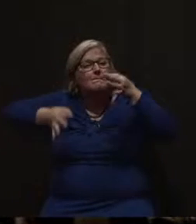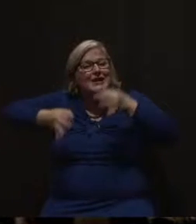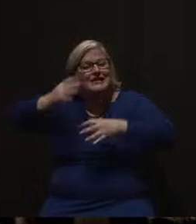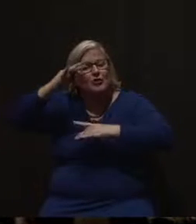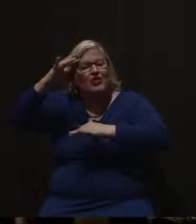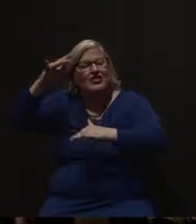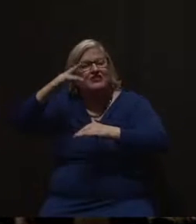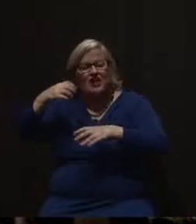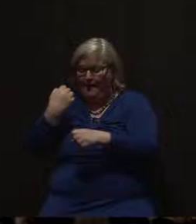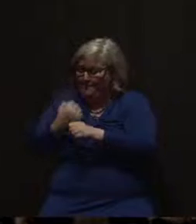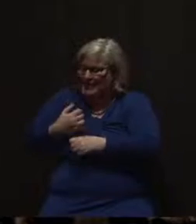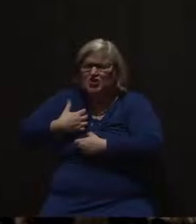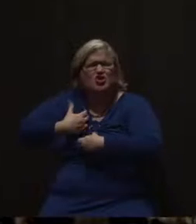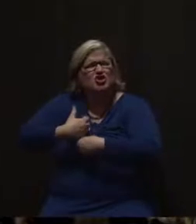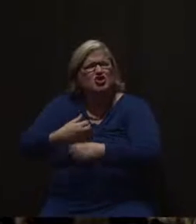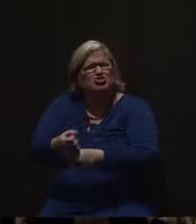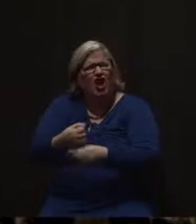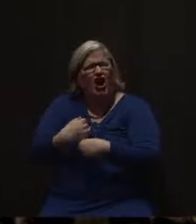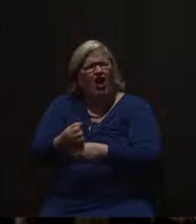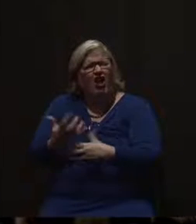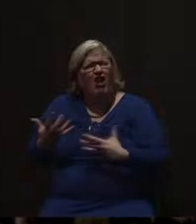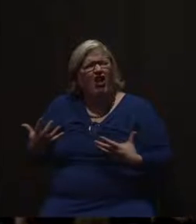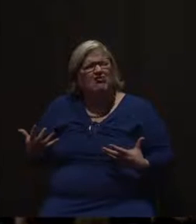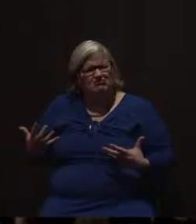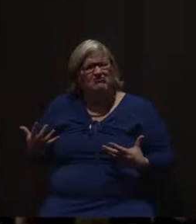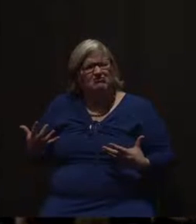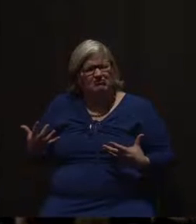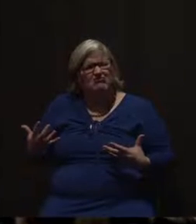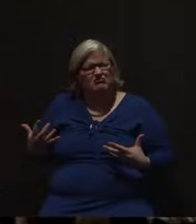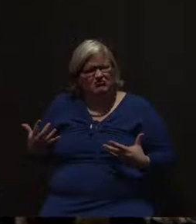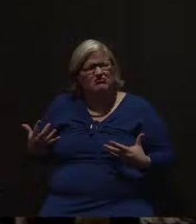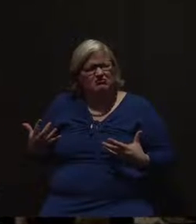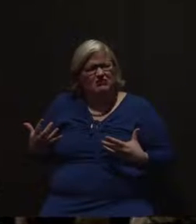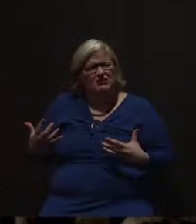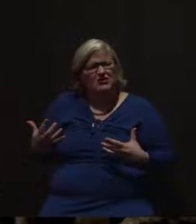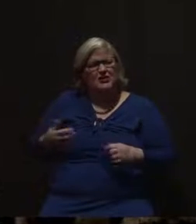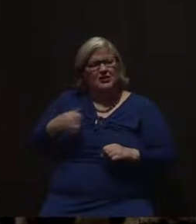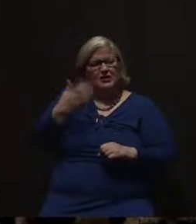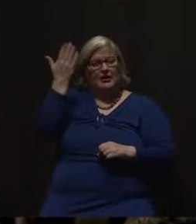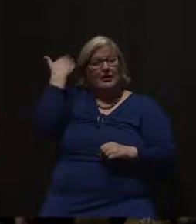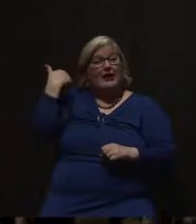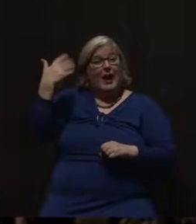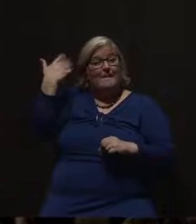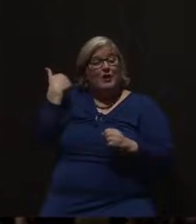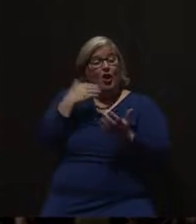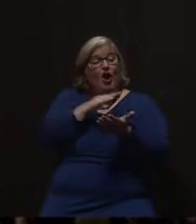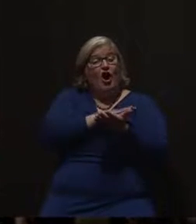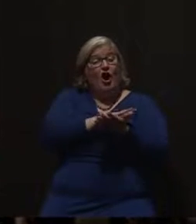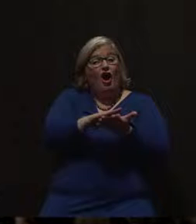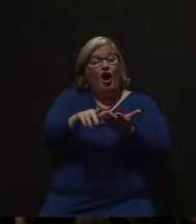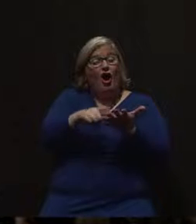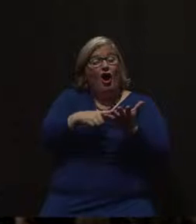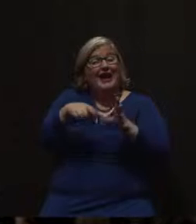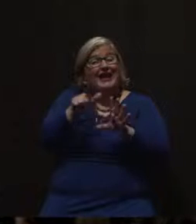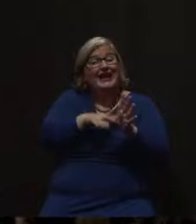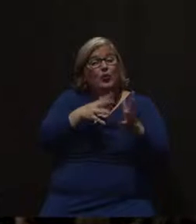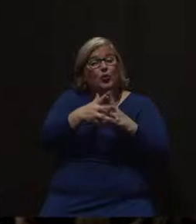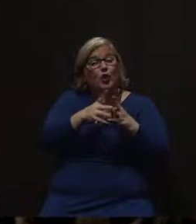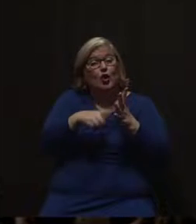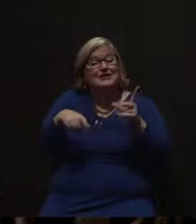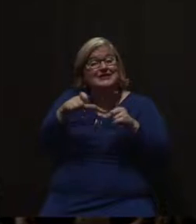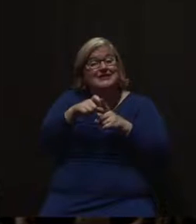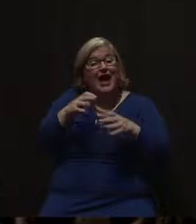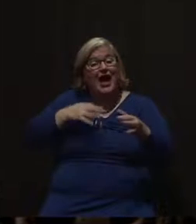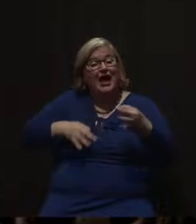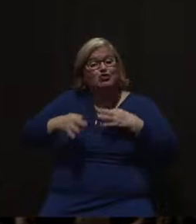on struggle? And like the Hollywood actress Rose McGowan puts it, I scare because I care. And that's based on the idea